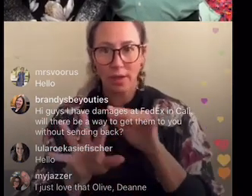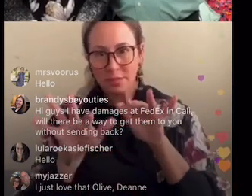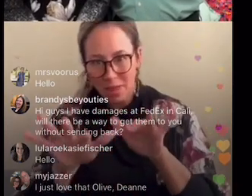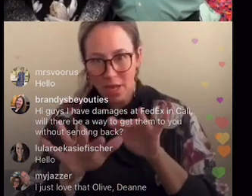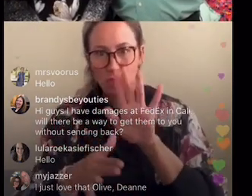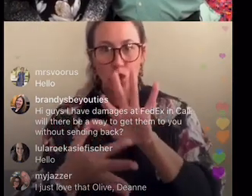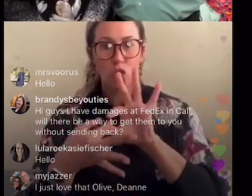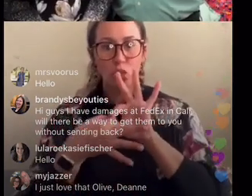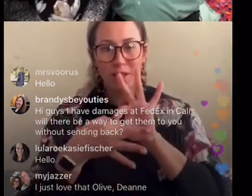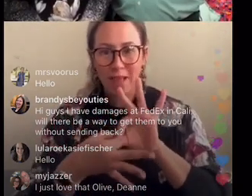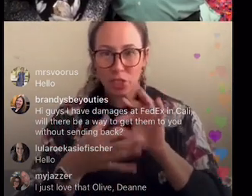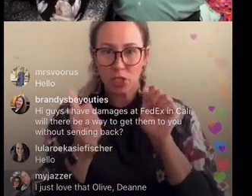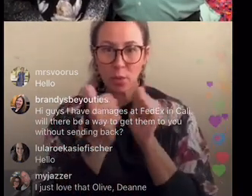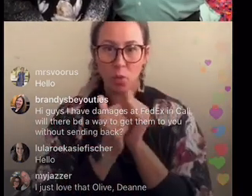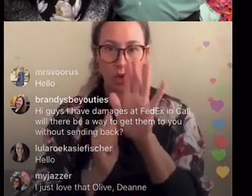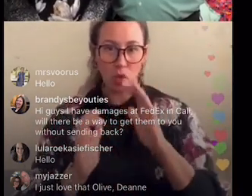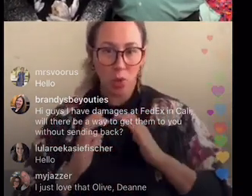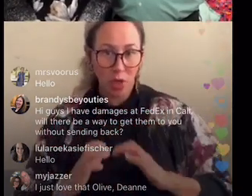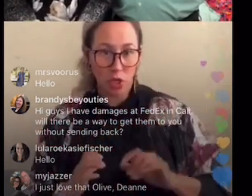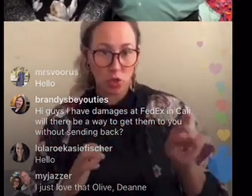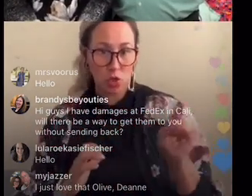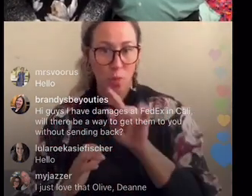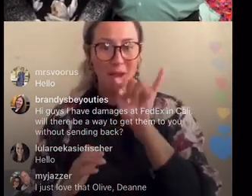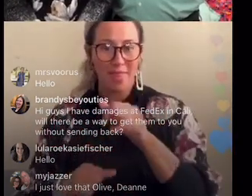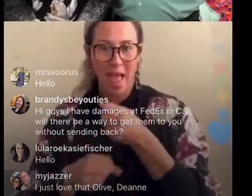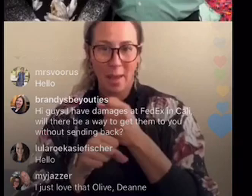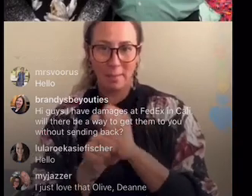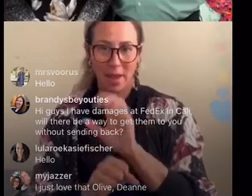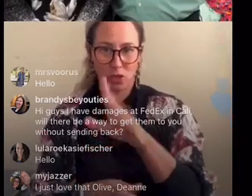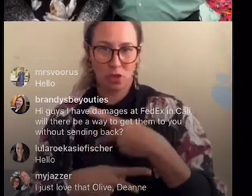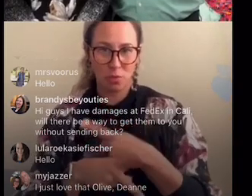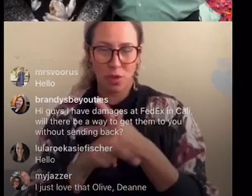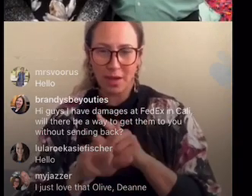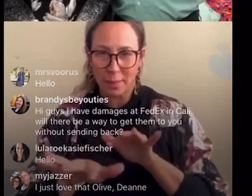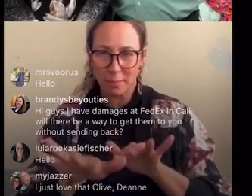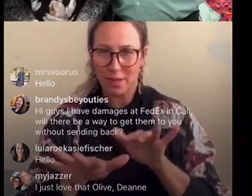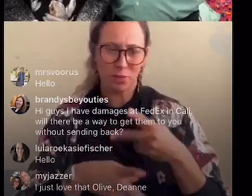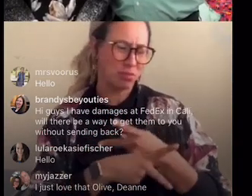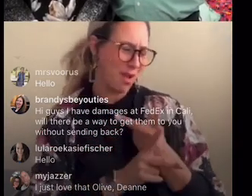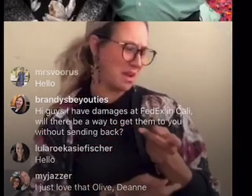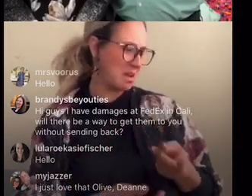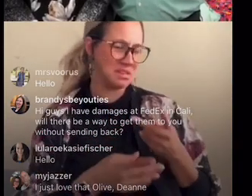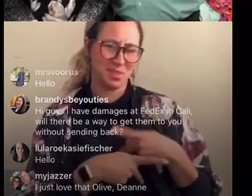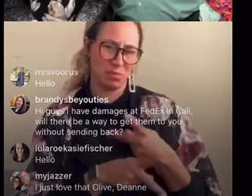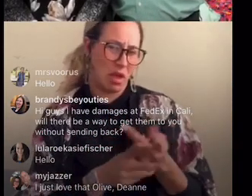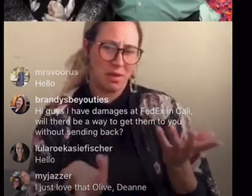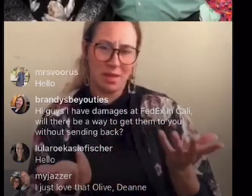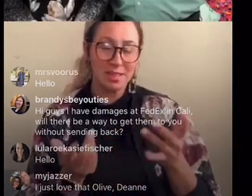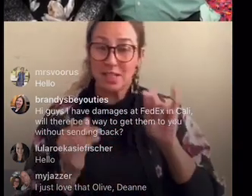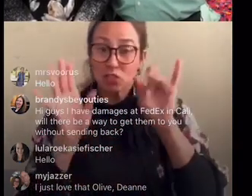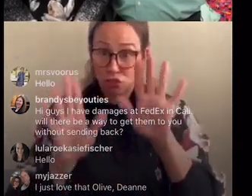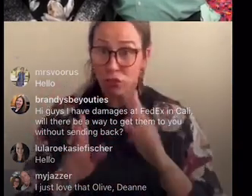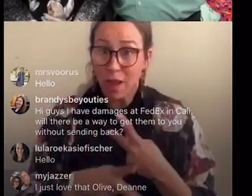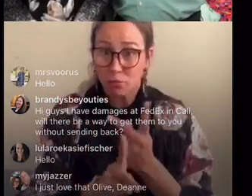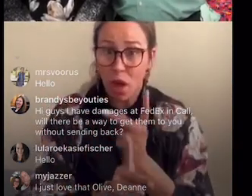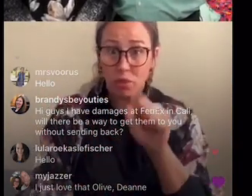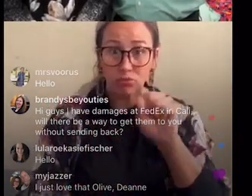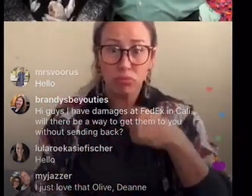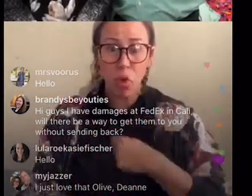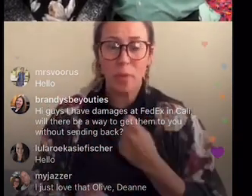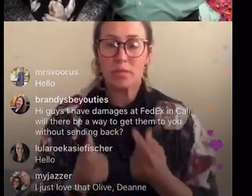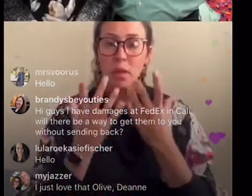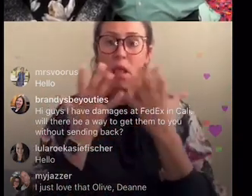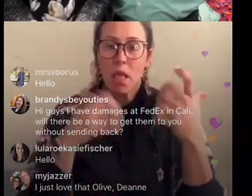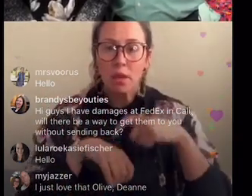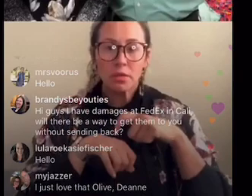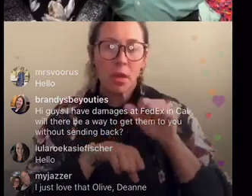with the consumer is what makes that product magical. The product is product. I'm going to tell you right now, it's a great product, and we spend a lot of time,